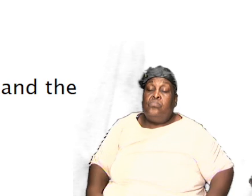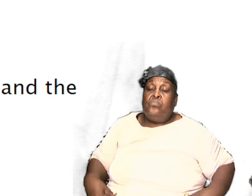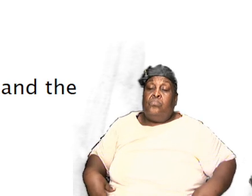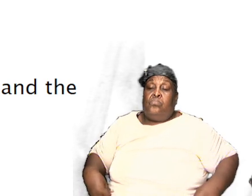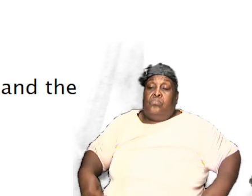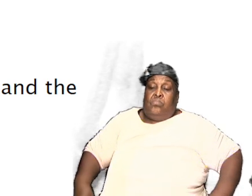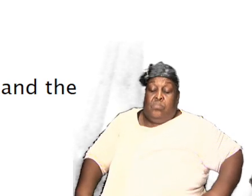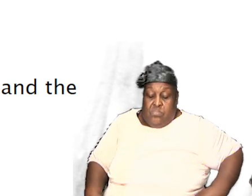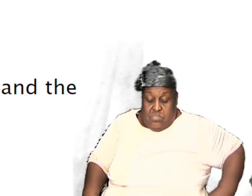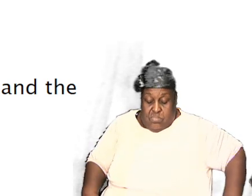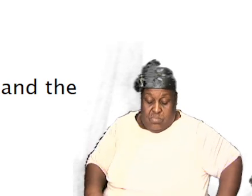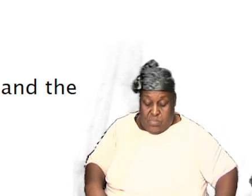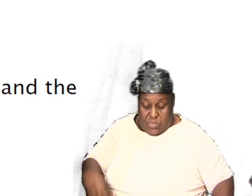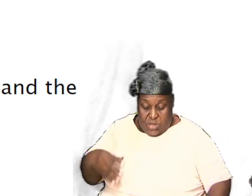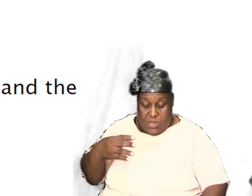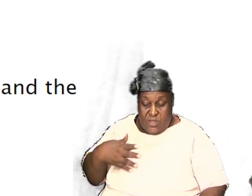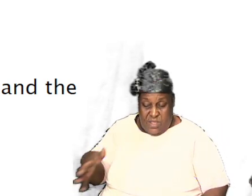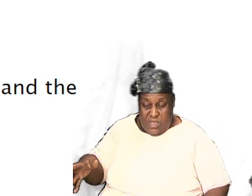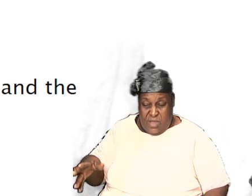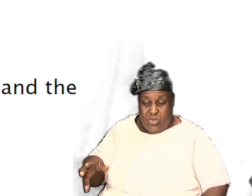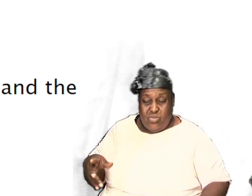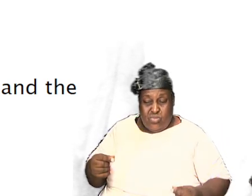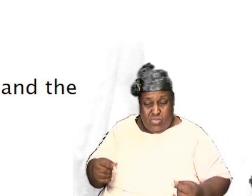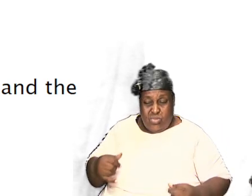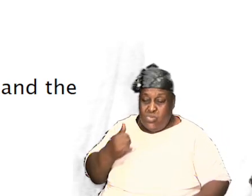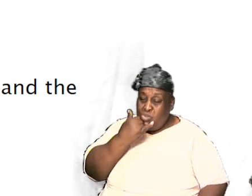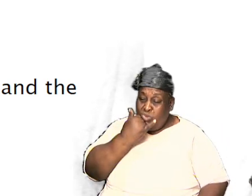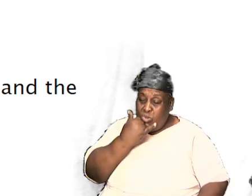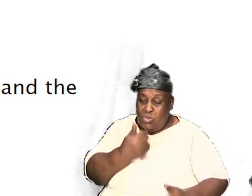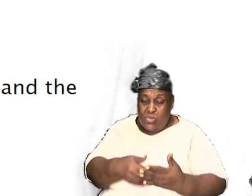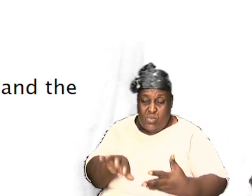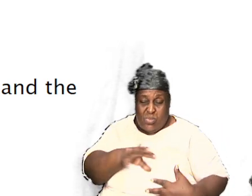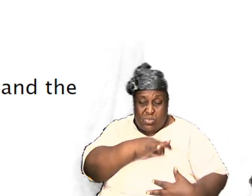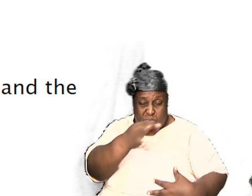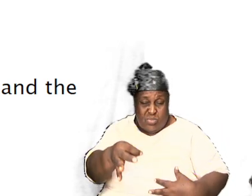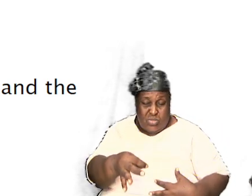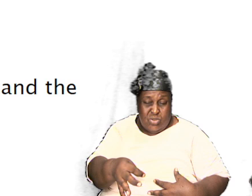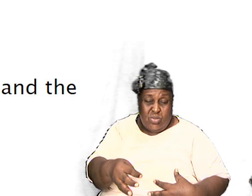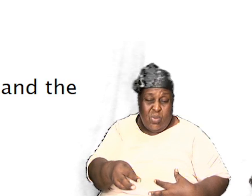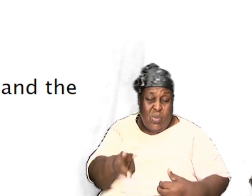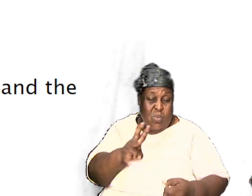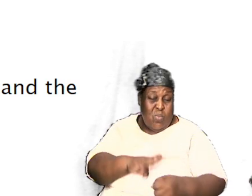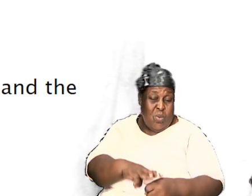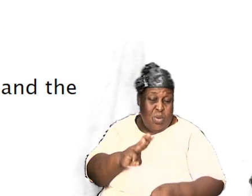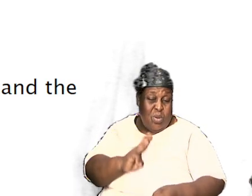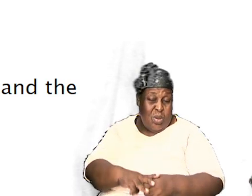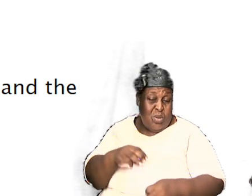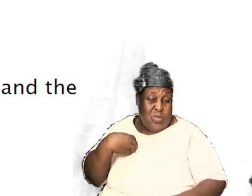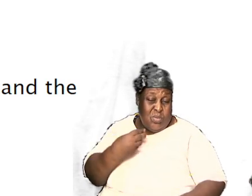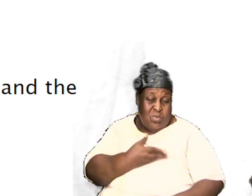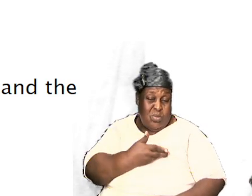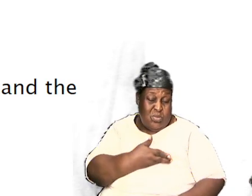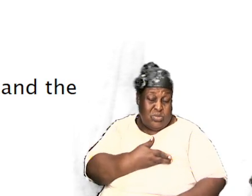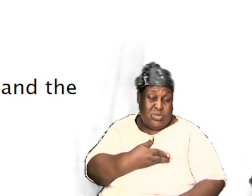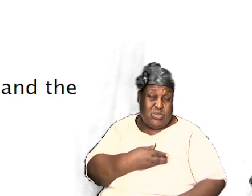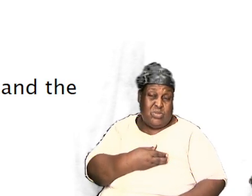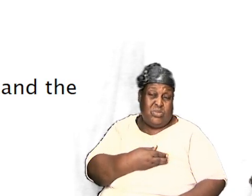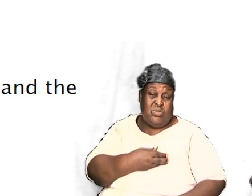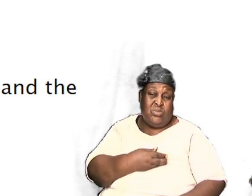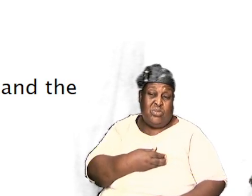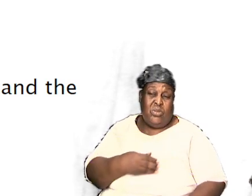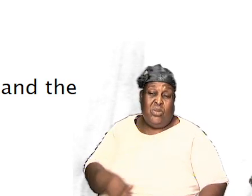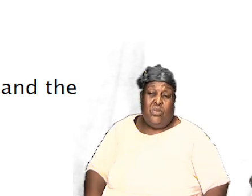The thing that you are doing is wrong, and the Holy Spirit will prompt us, the Holy Spirit will nudge us, the Holy Spirit